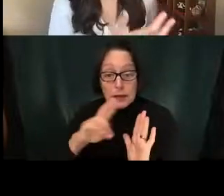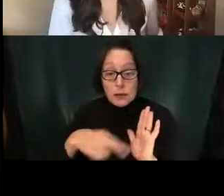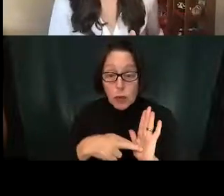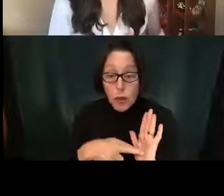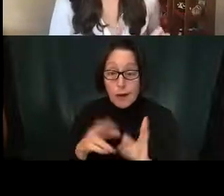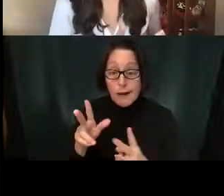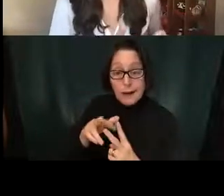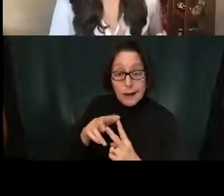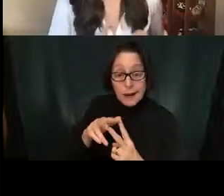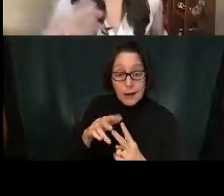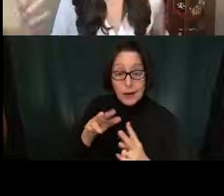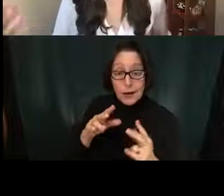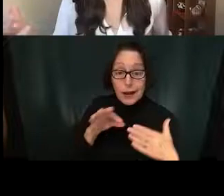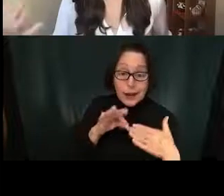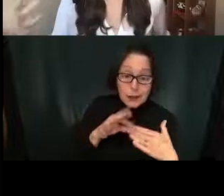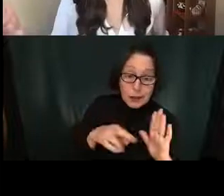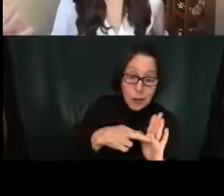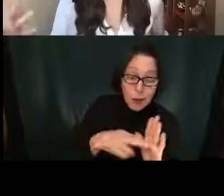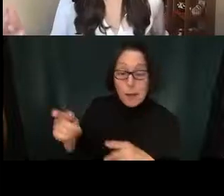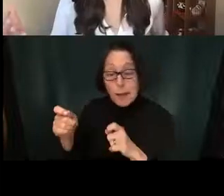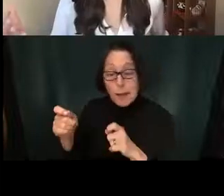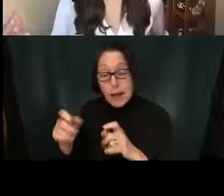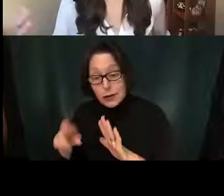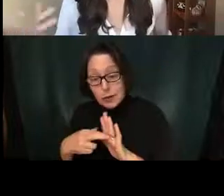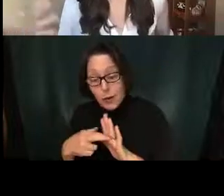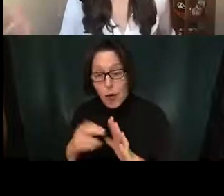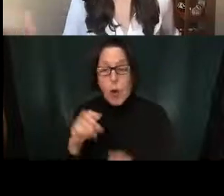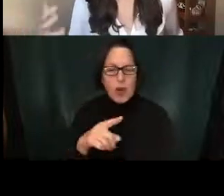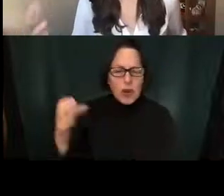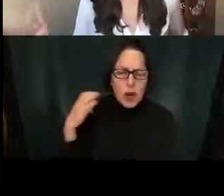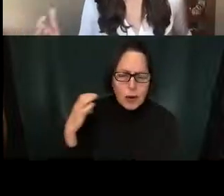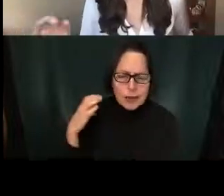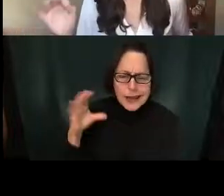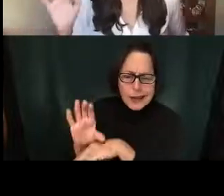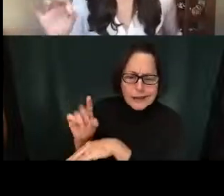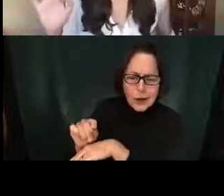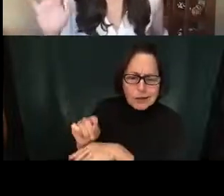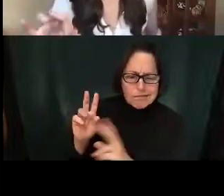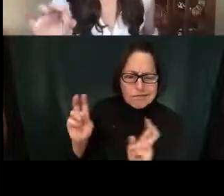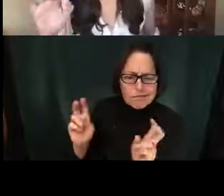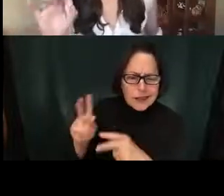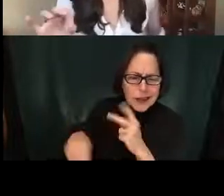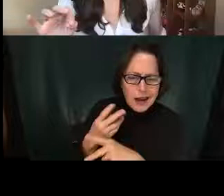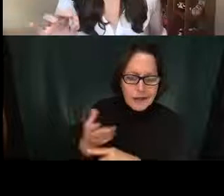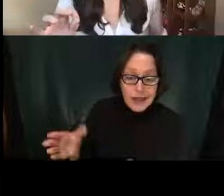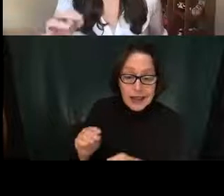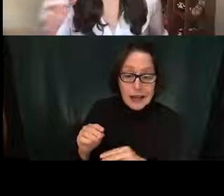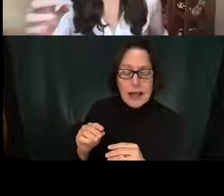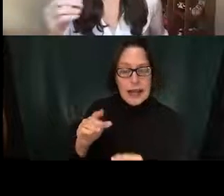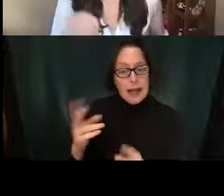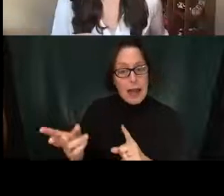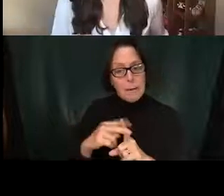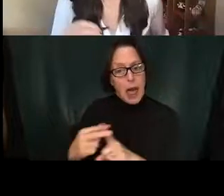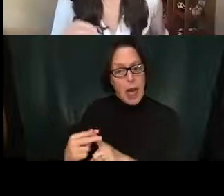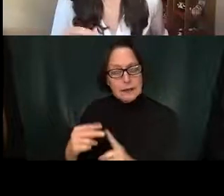or a management role, or you're someone who's coaching others in more of a consulting role, this applies to all of us, because in